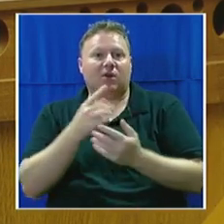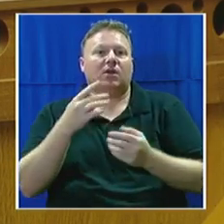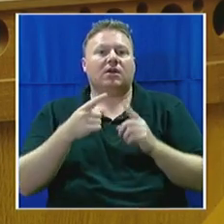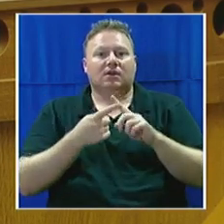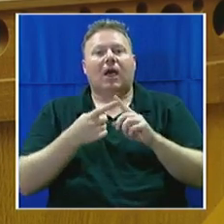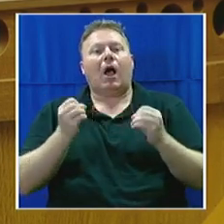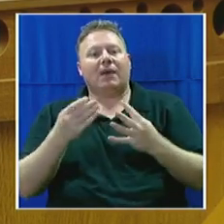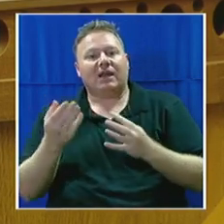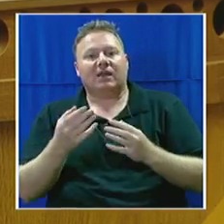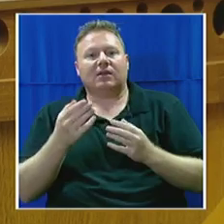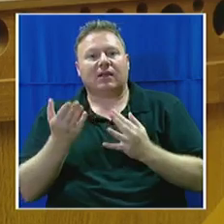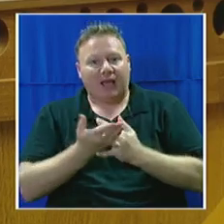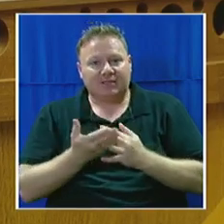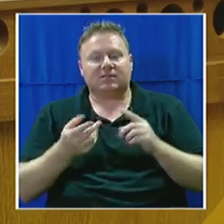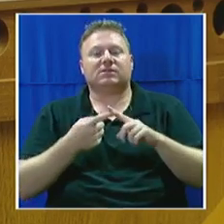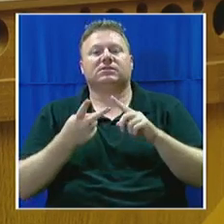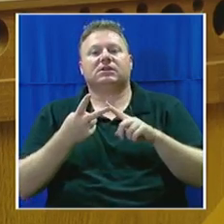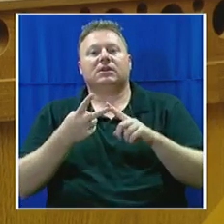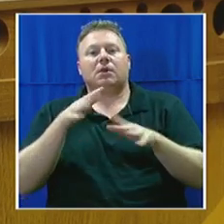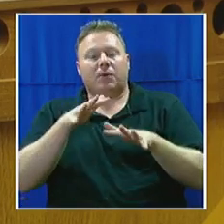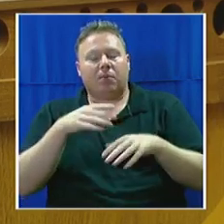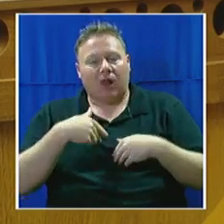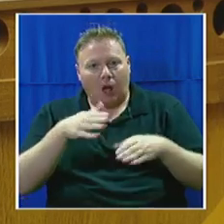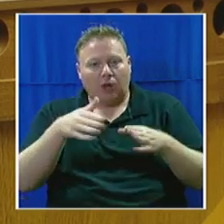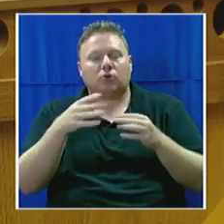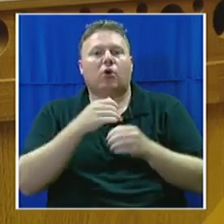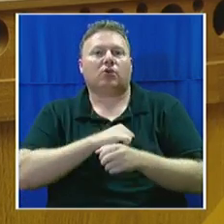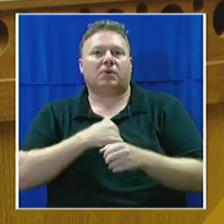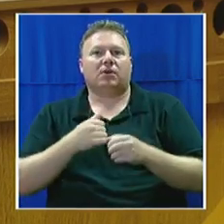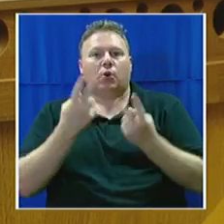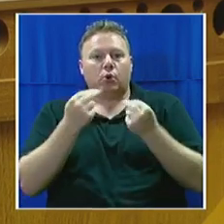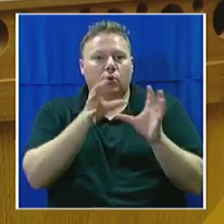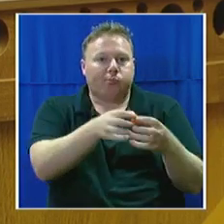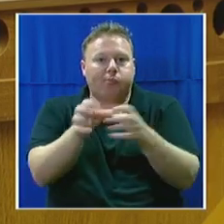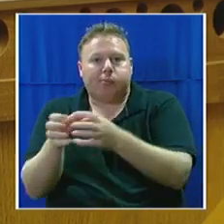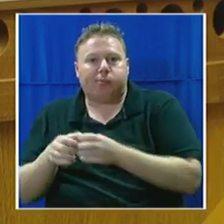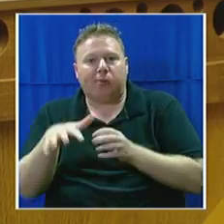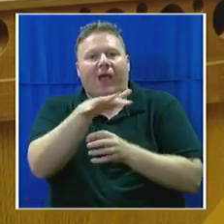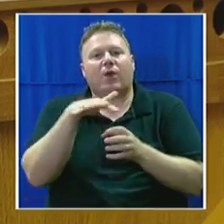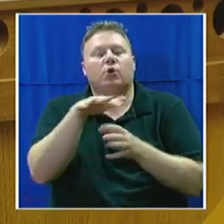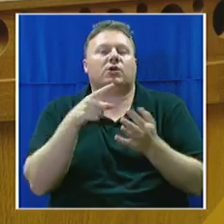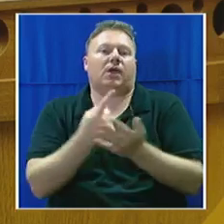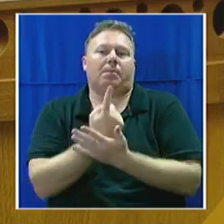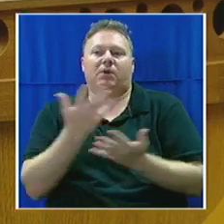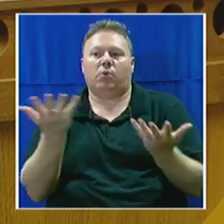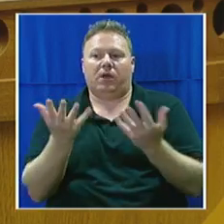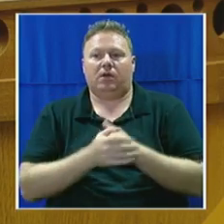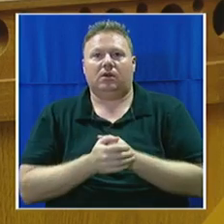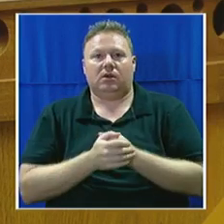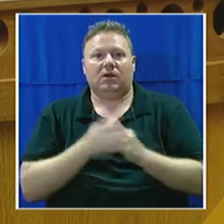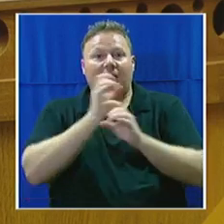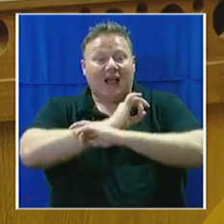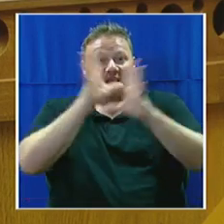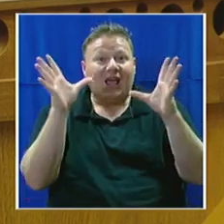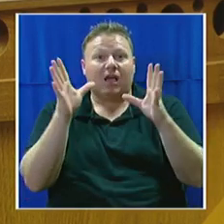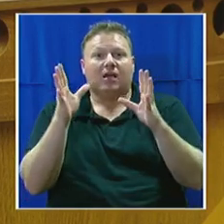many patients have been discharged from hospital and where the new clusters are appearing. This transparency will help